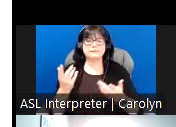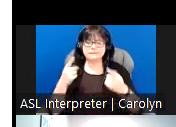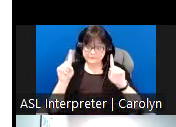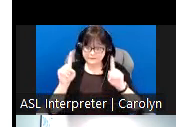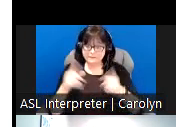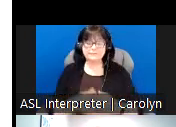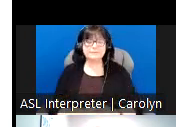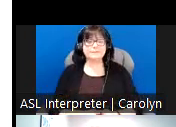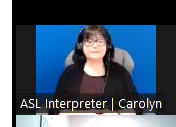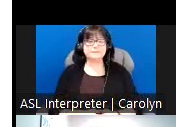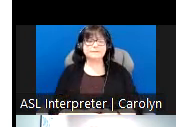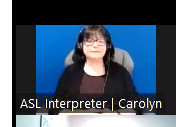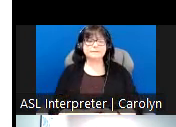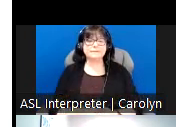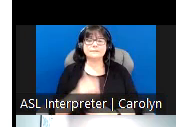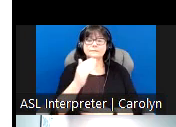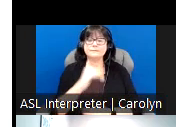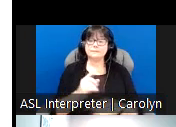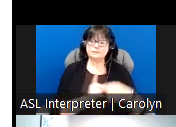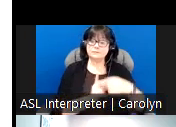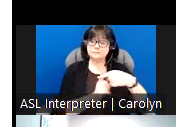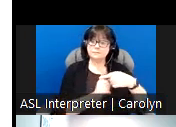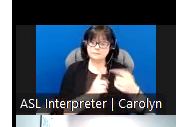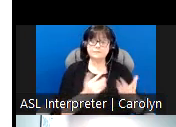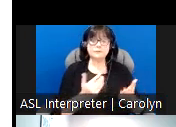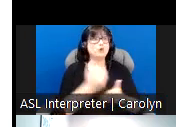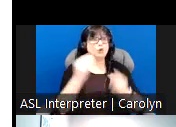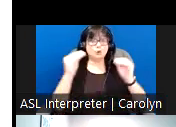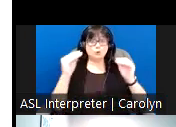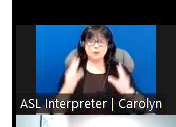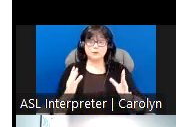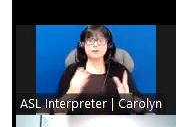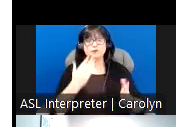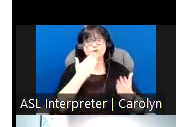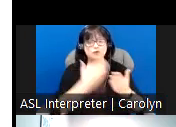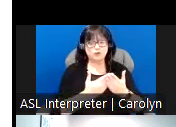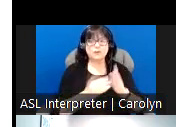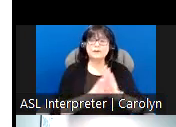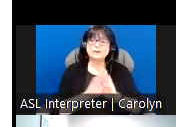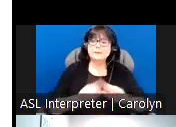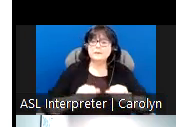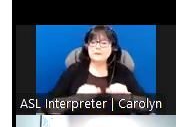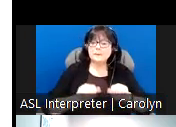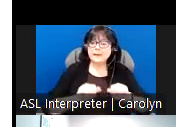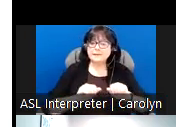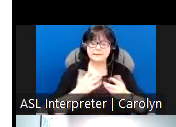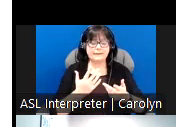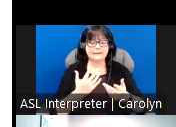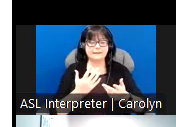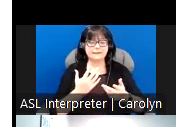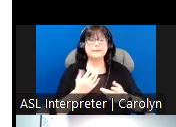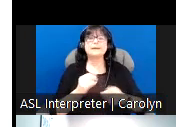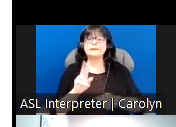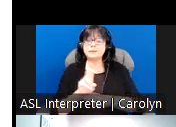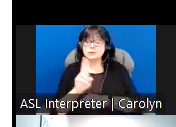it's an excellent tool for new LBS instructors to build capacity for working with a task-based approach. It's easy